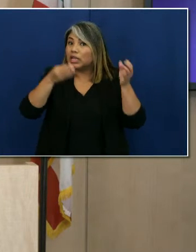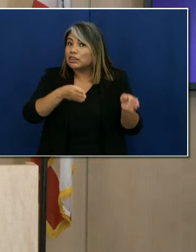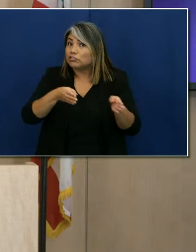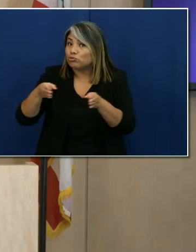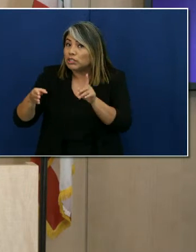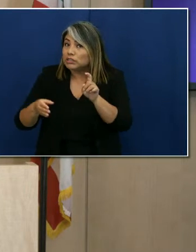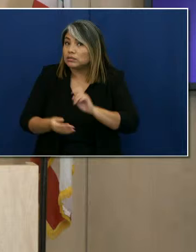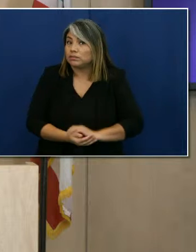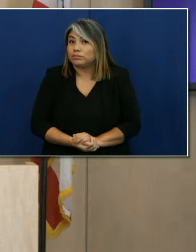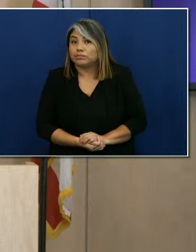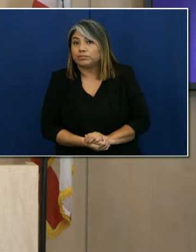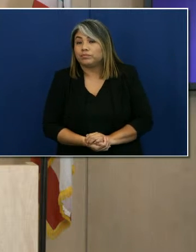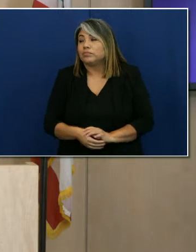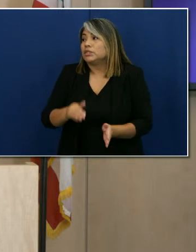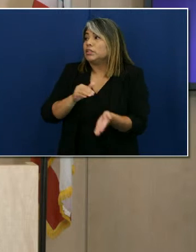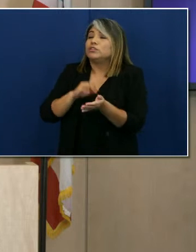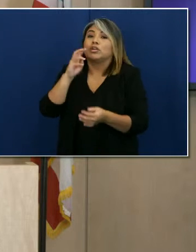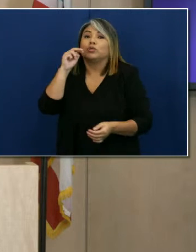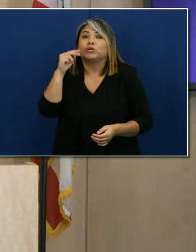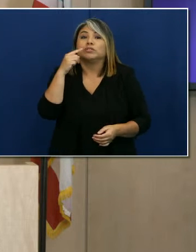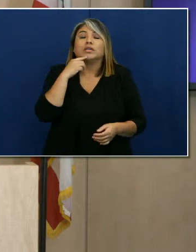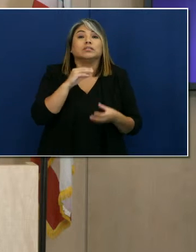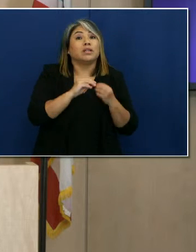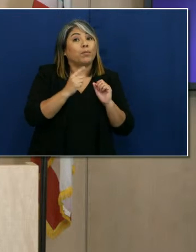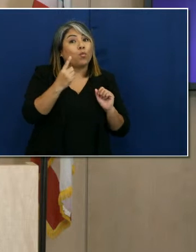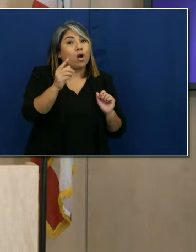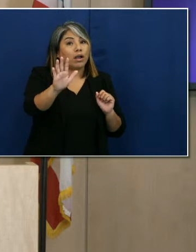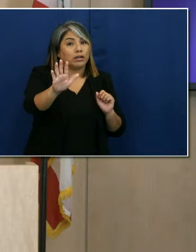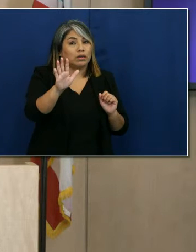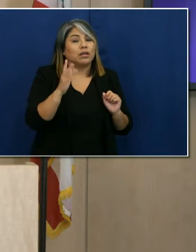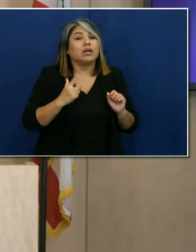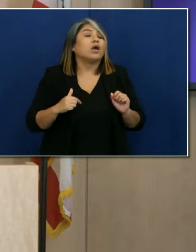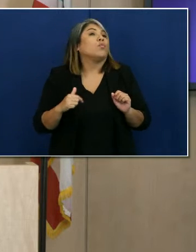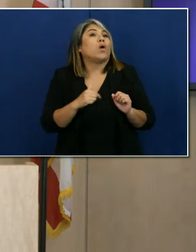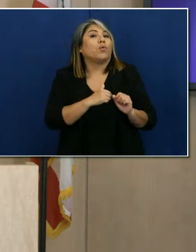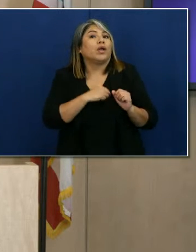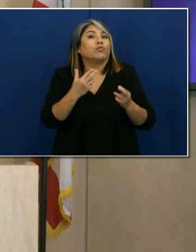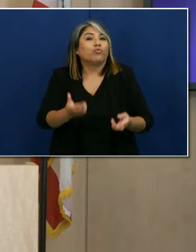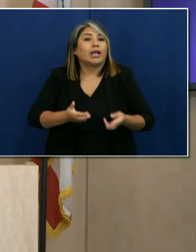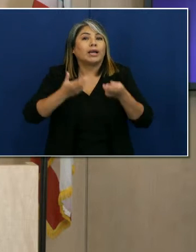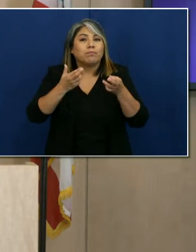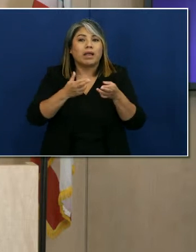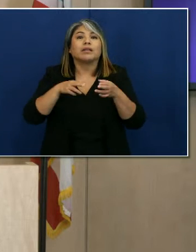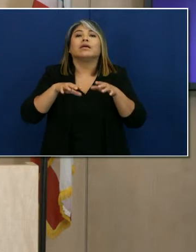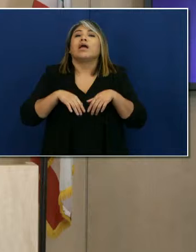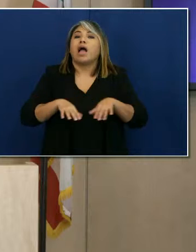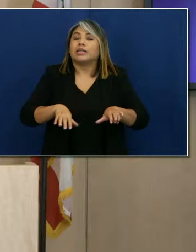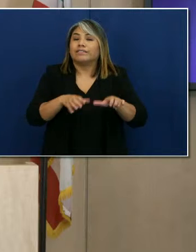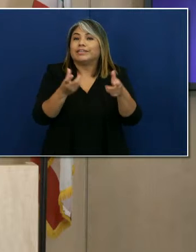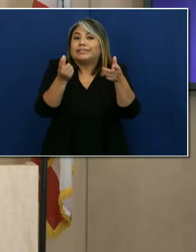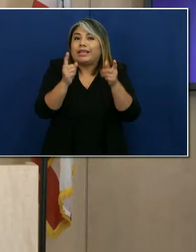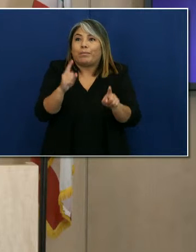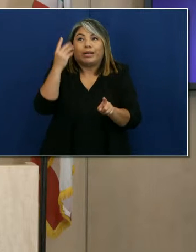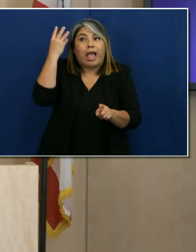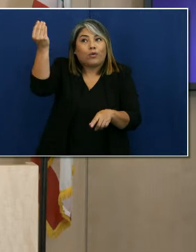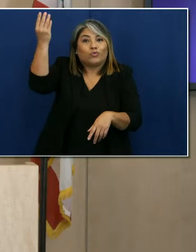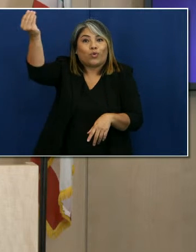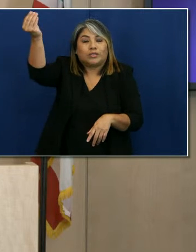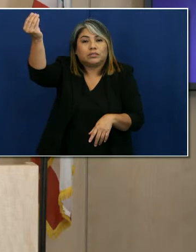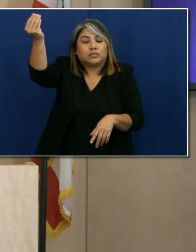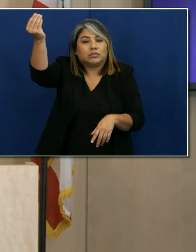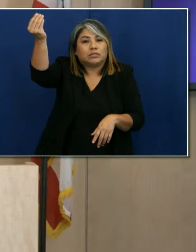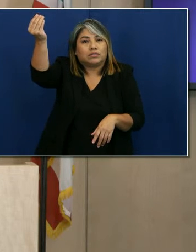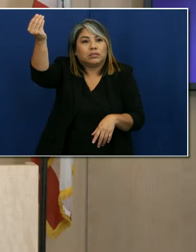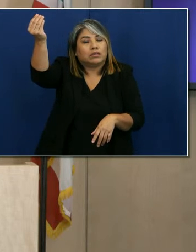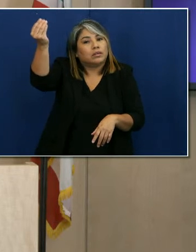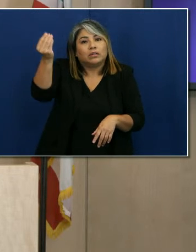streets? Well, number one, while we recommend that activities take place outdoors, that does